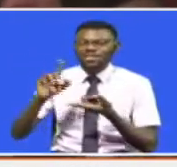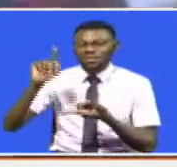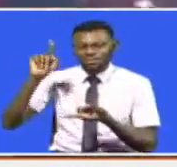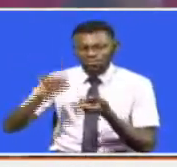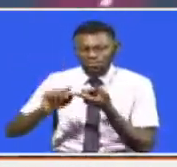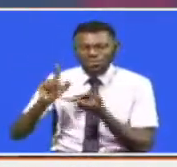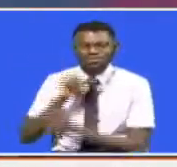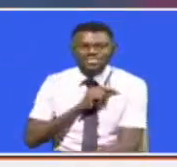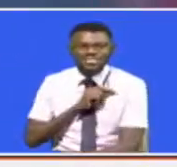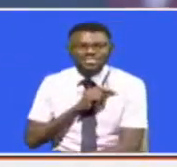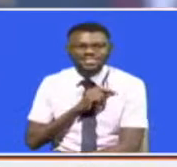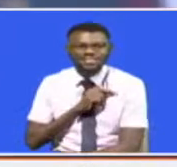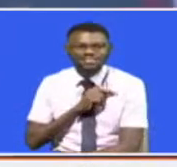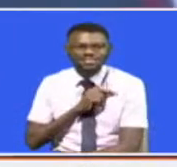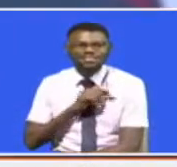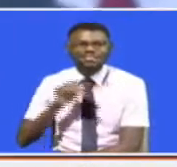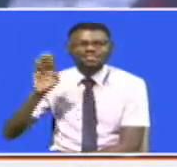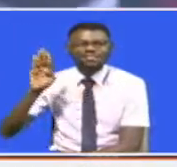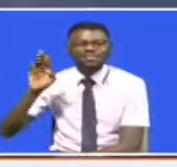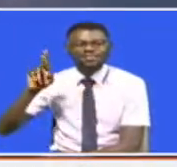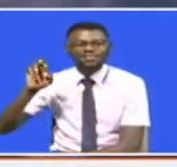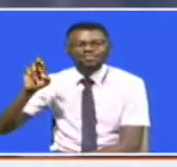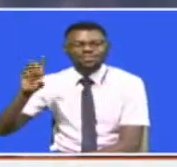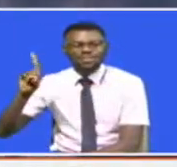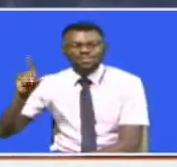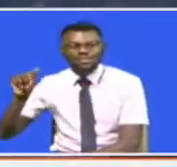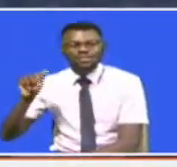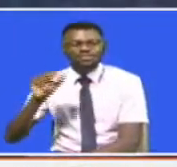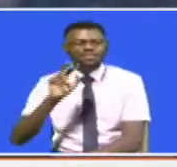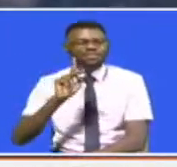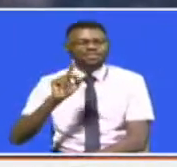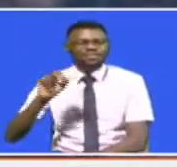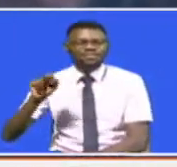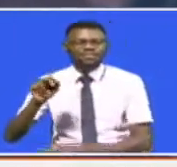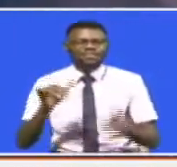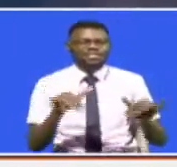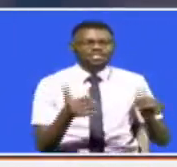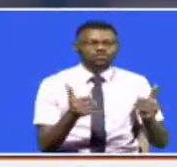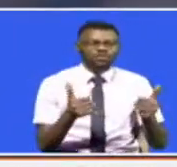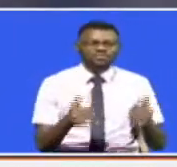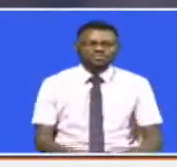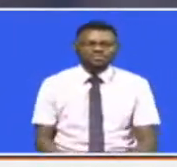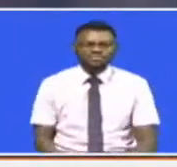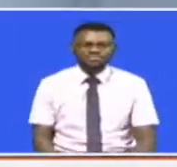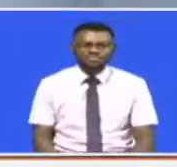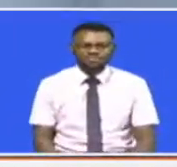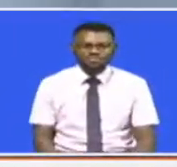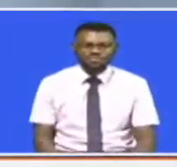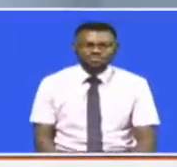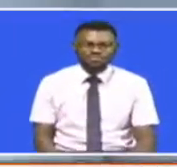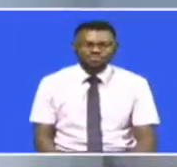6,500. Brenda Zeda Radido, KTN News.